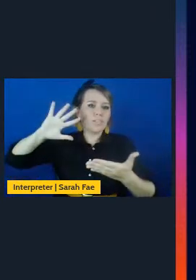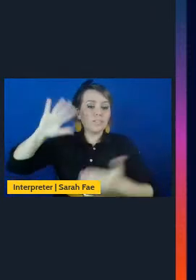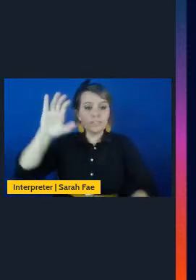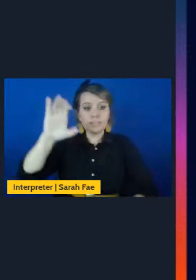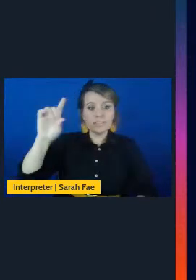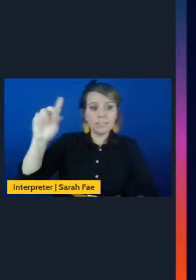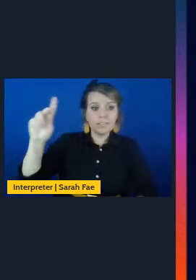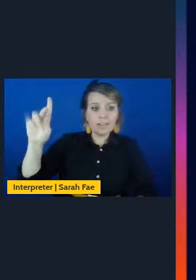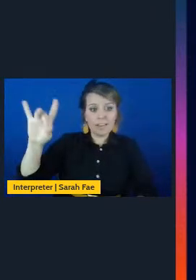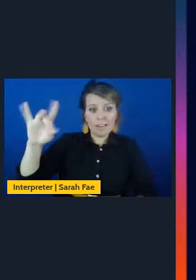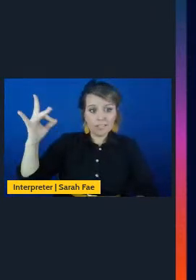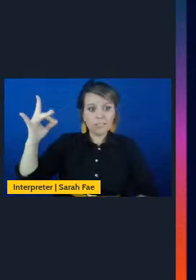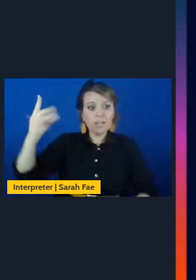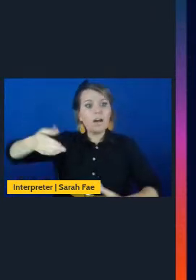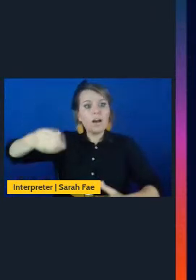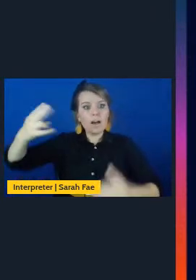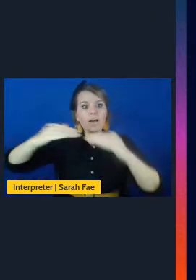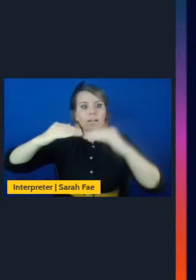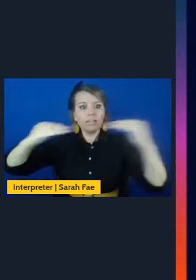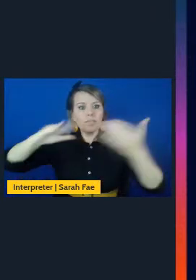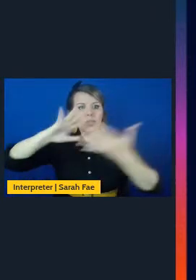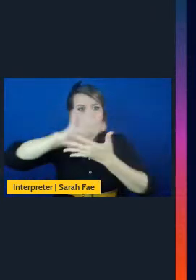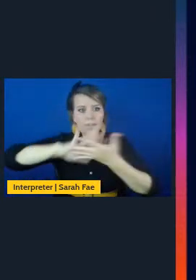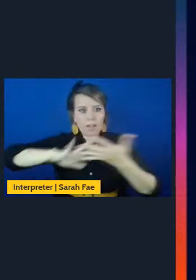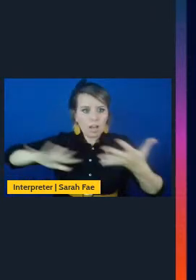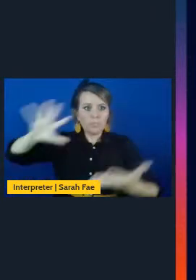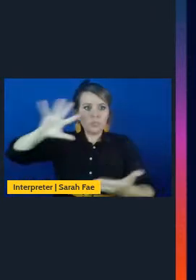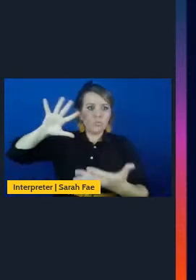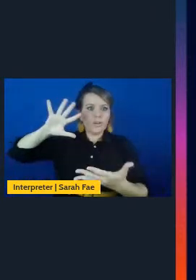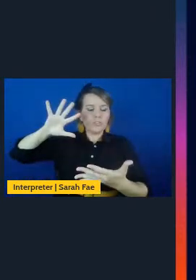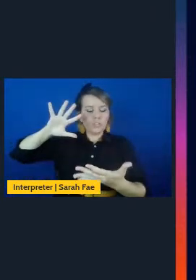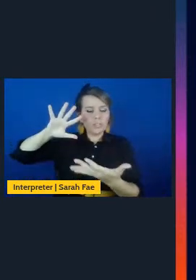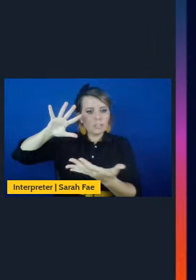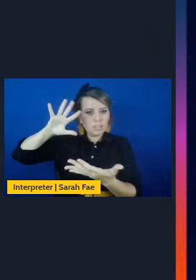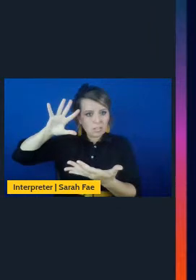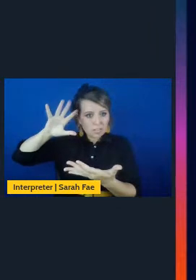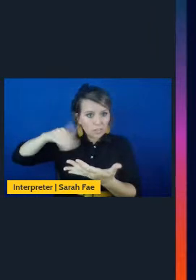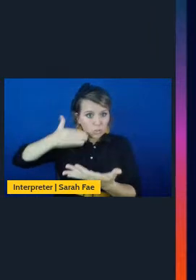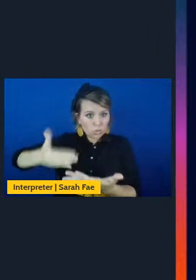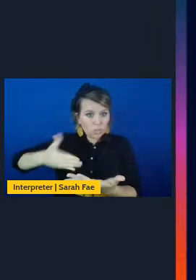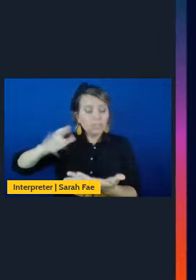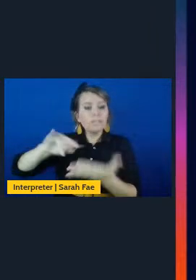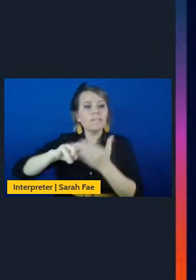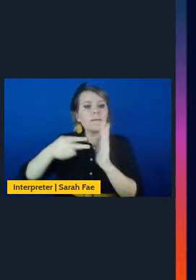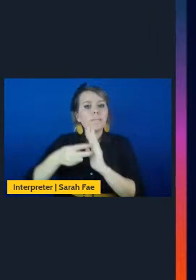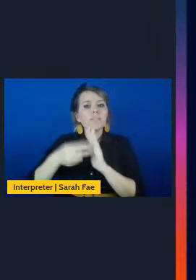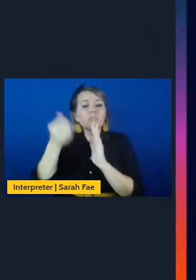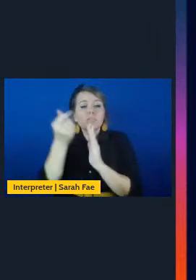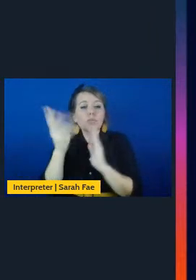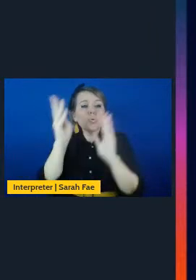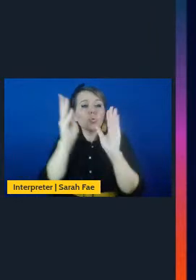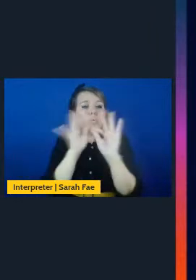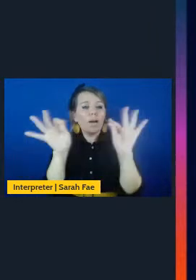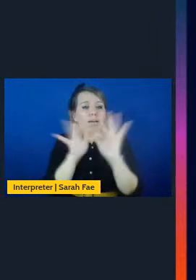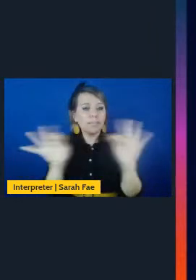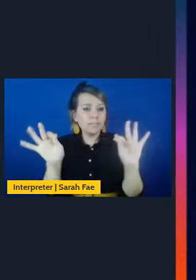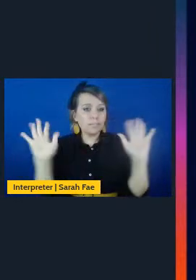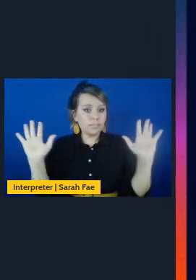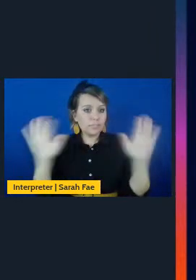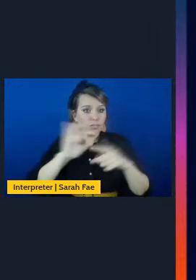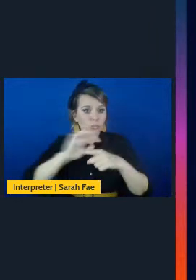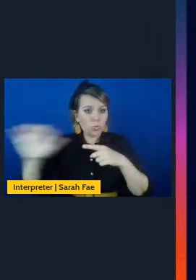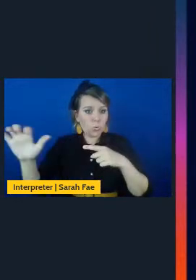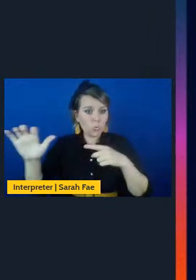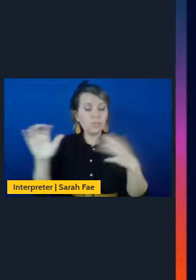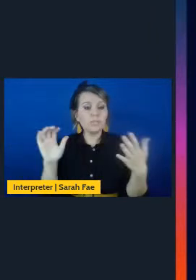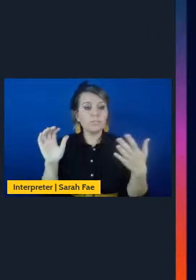higher level of abstraction, which means that in most cases you will have fewer lines of code, an ergonomic